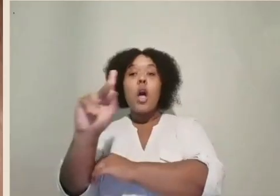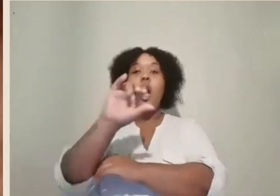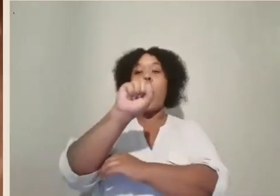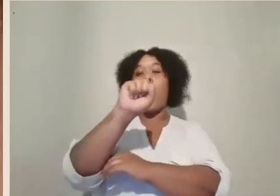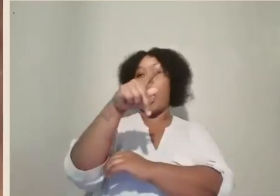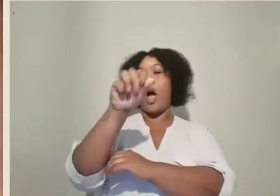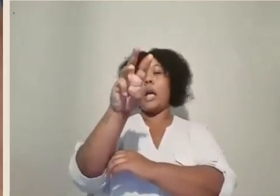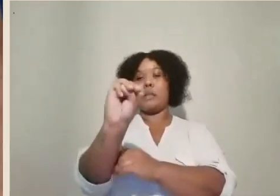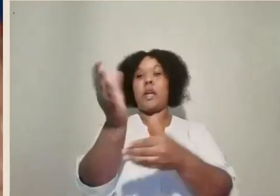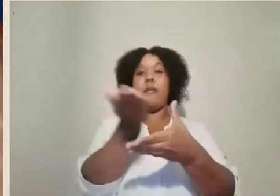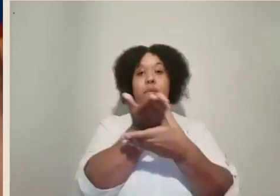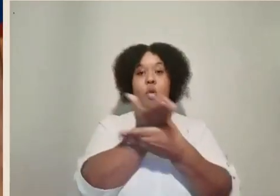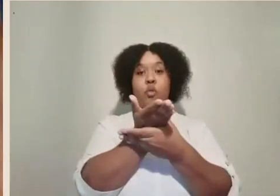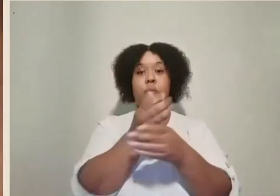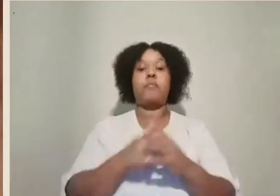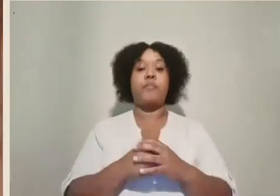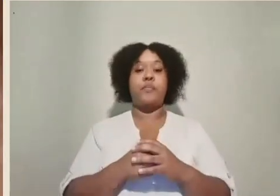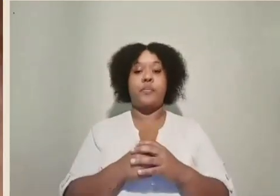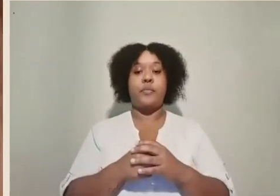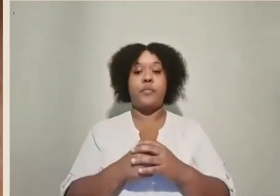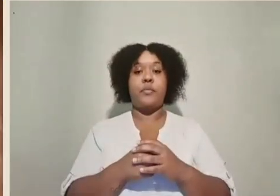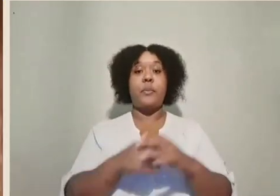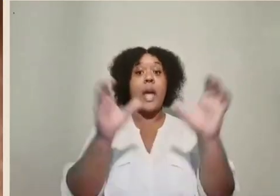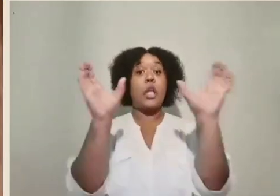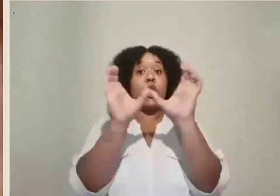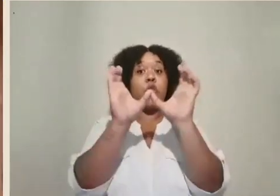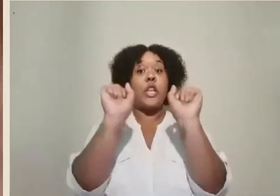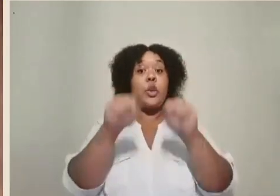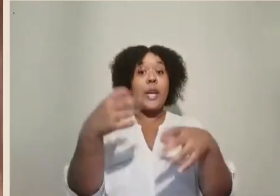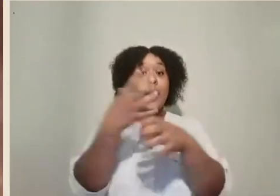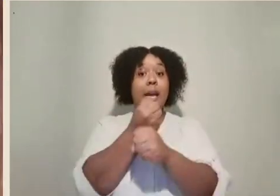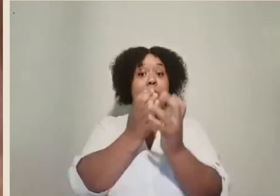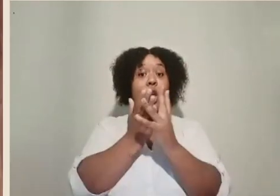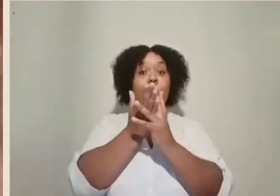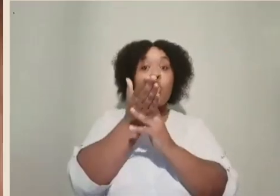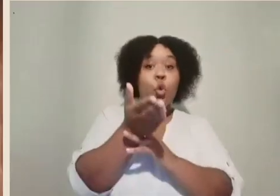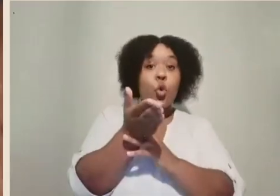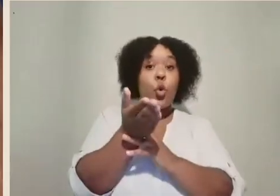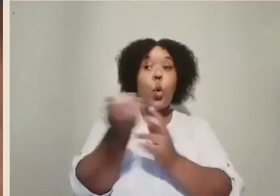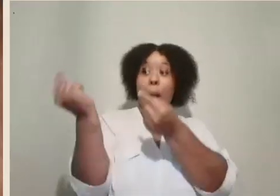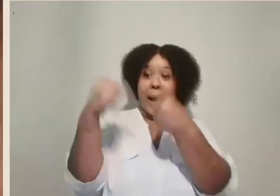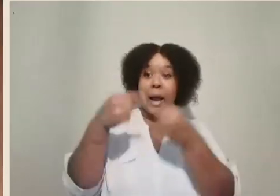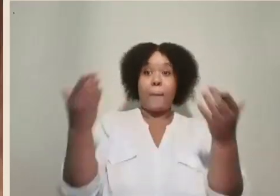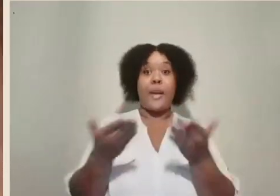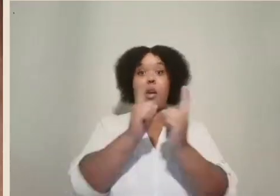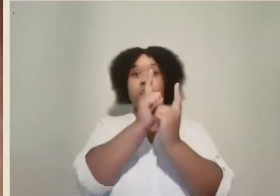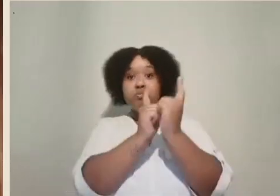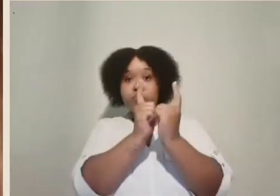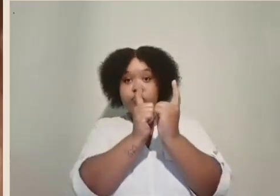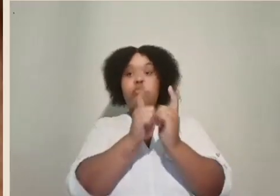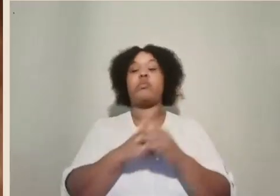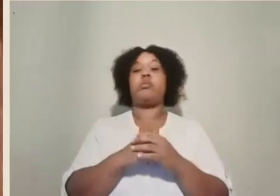folder. Certificates are available only to live attendees and must be